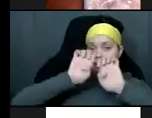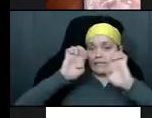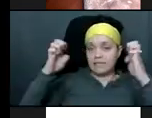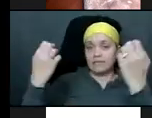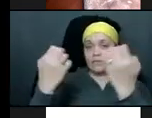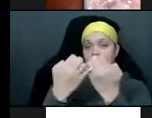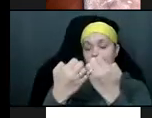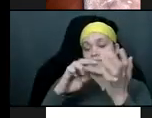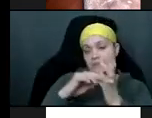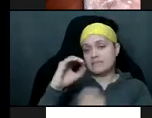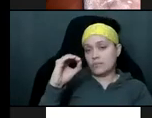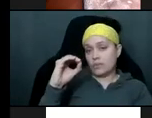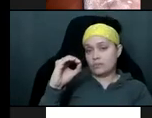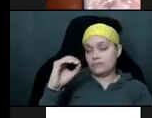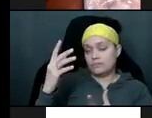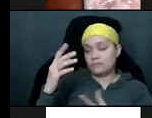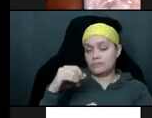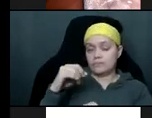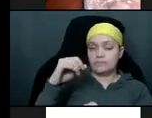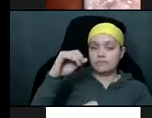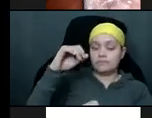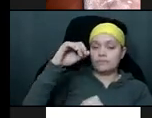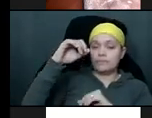course is 0.